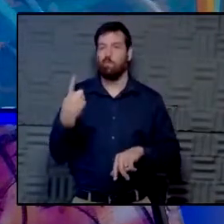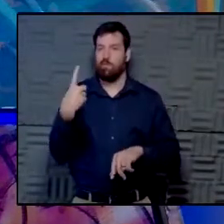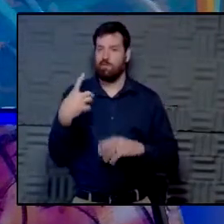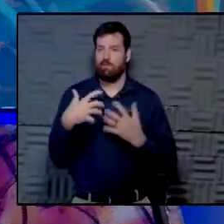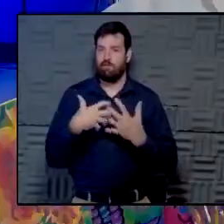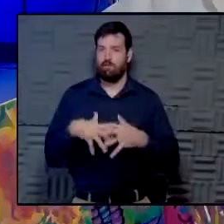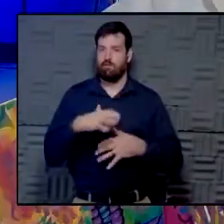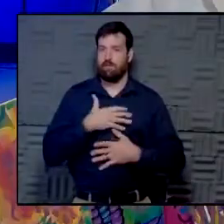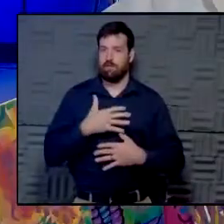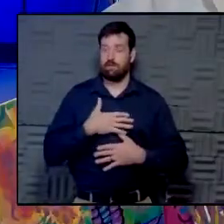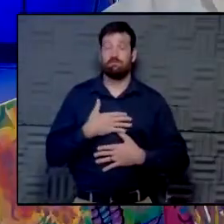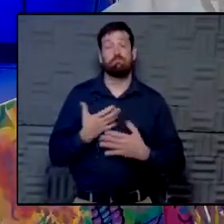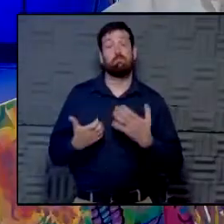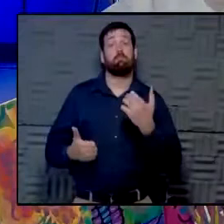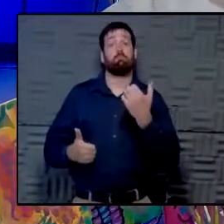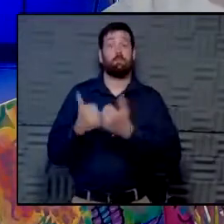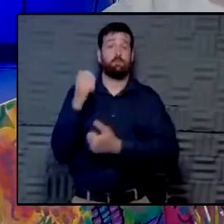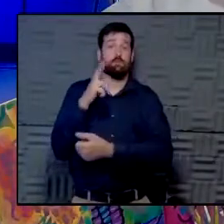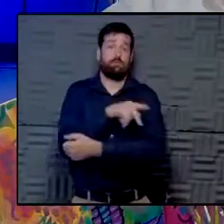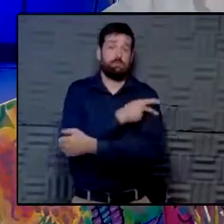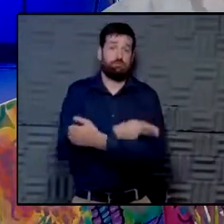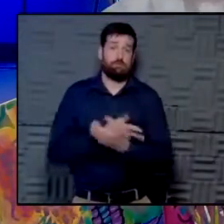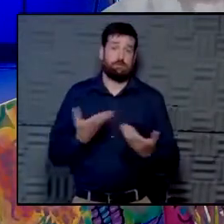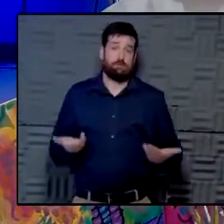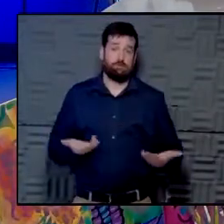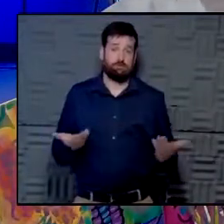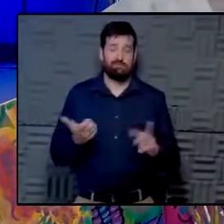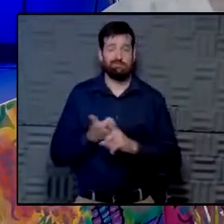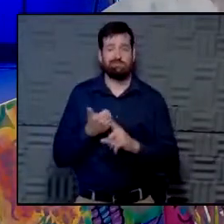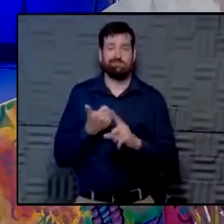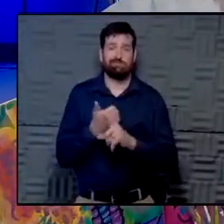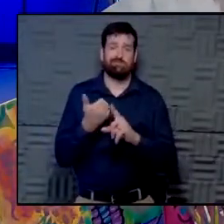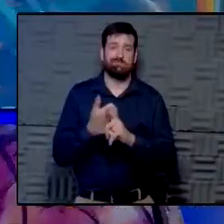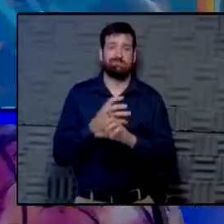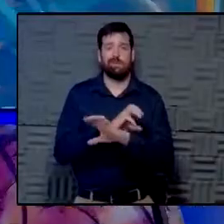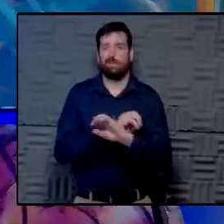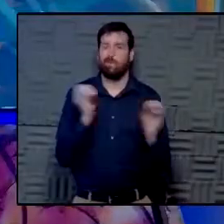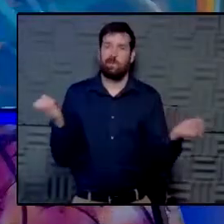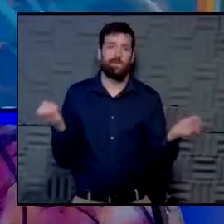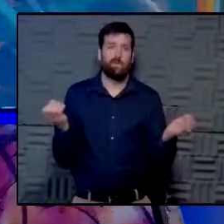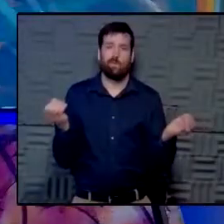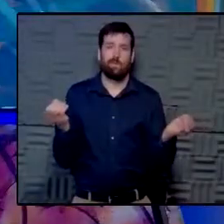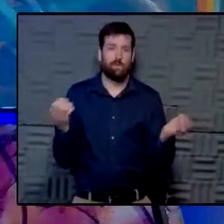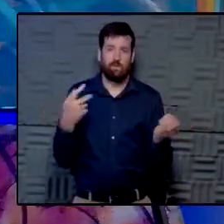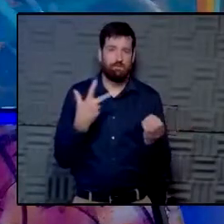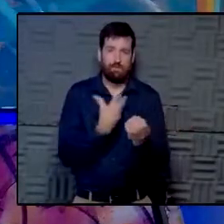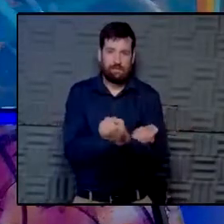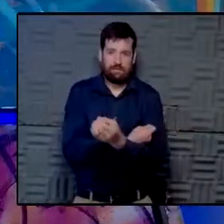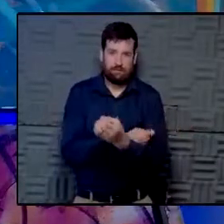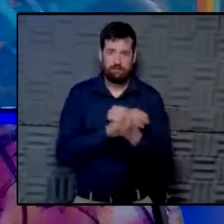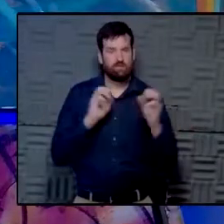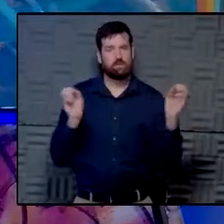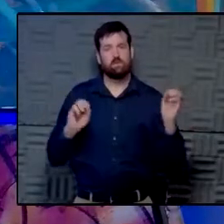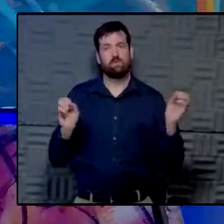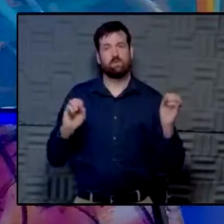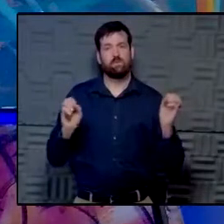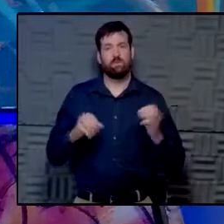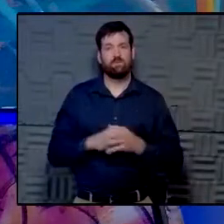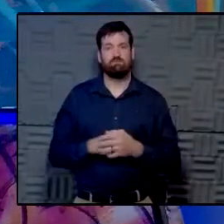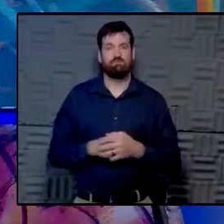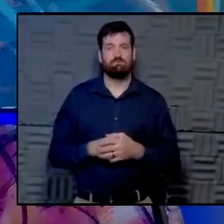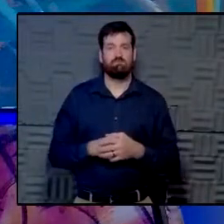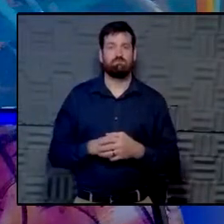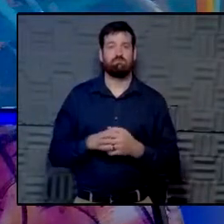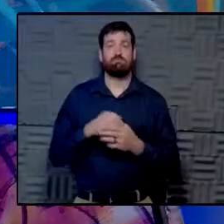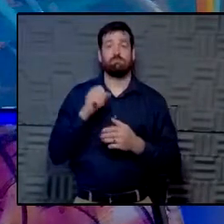So again, a majority of our patients that are here have not received any vaccine and are not